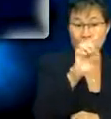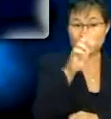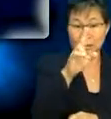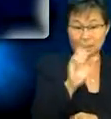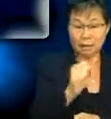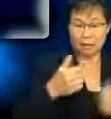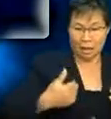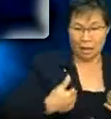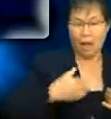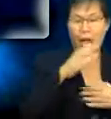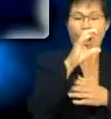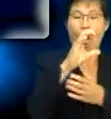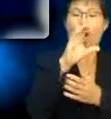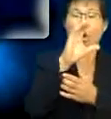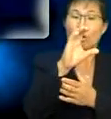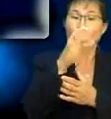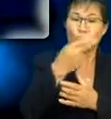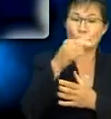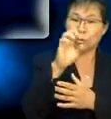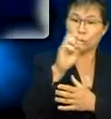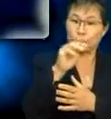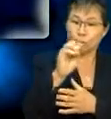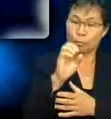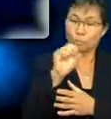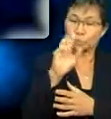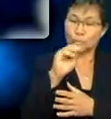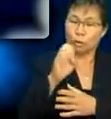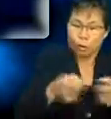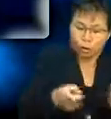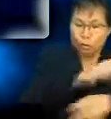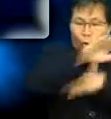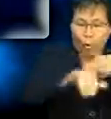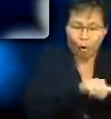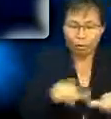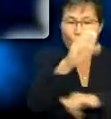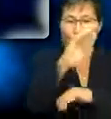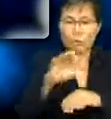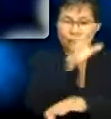chromosomes that control all the activities of the cell.